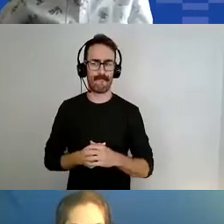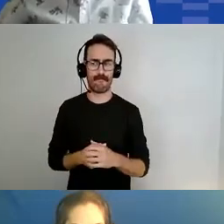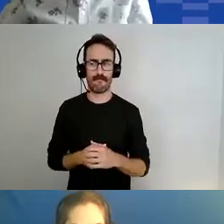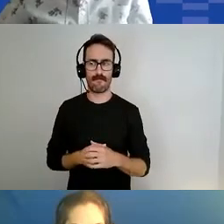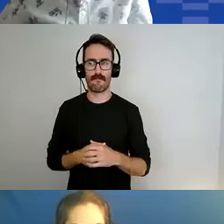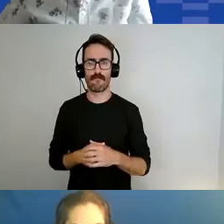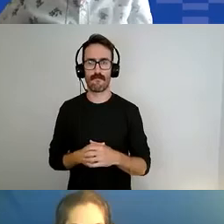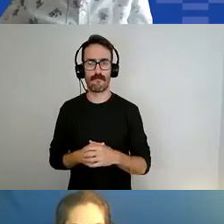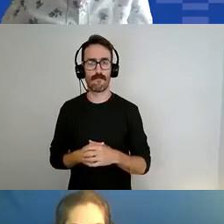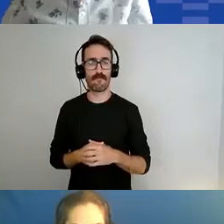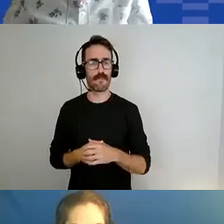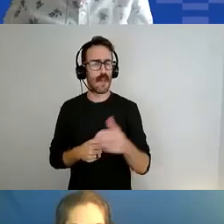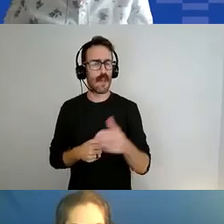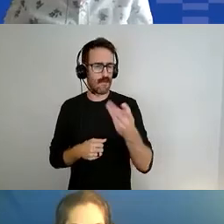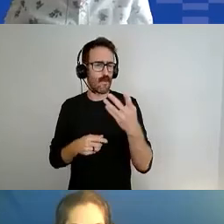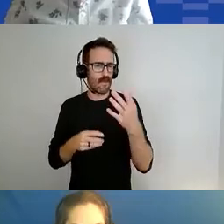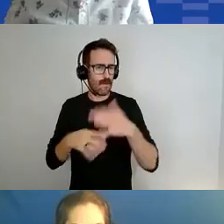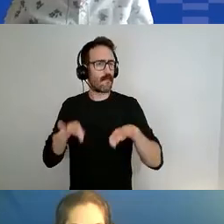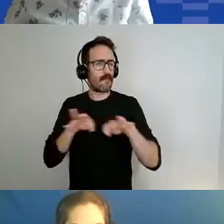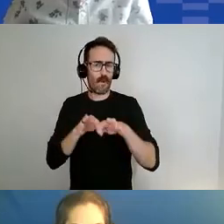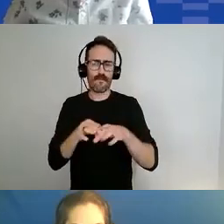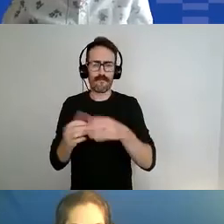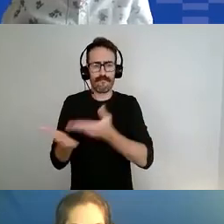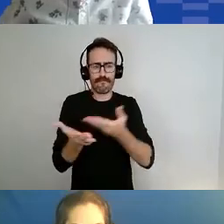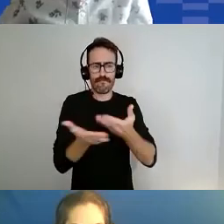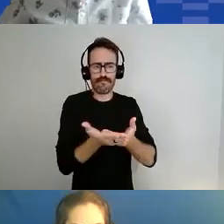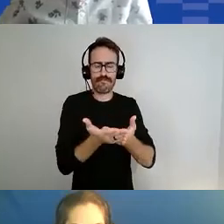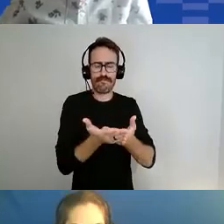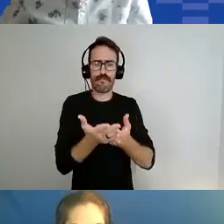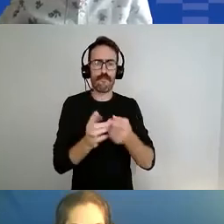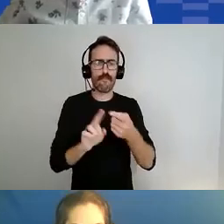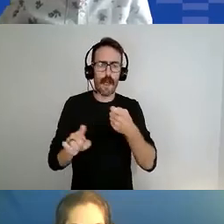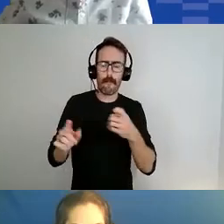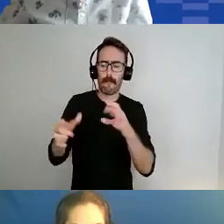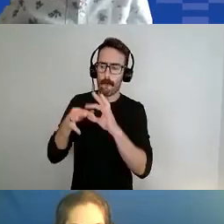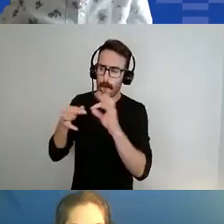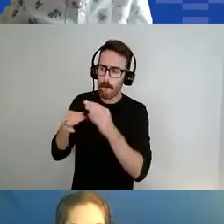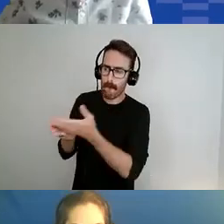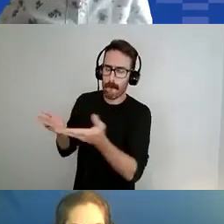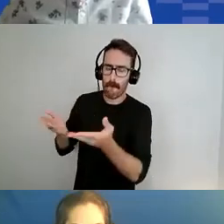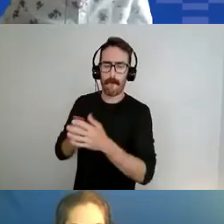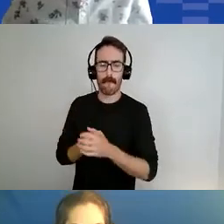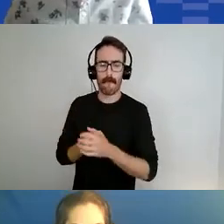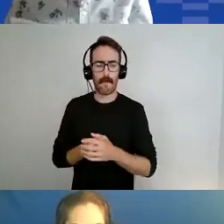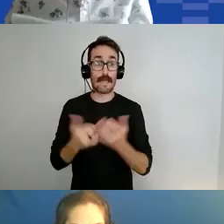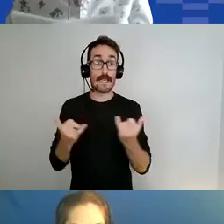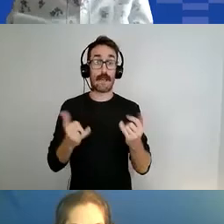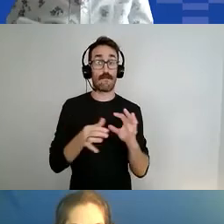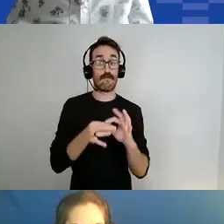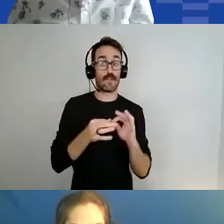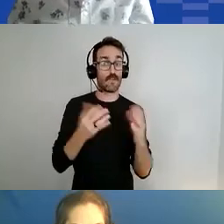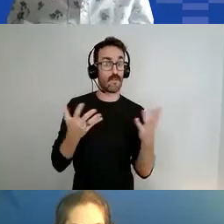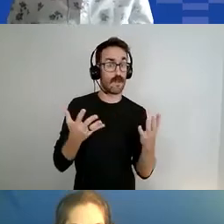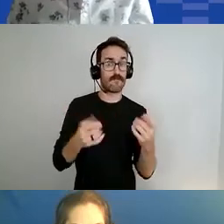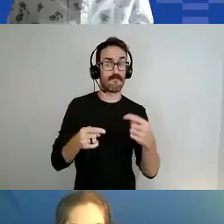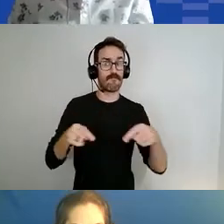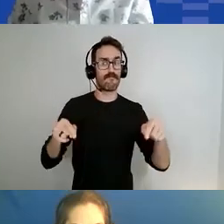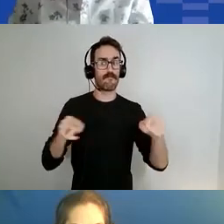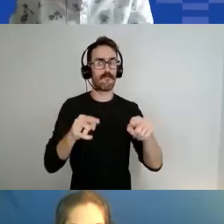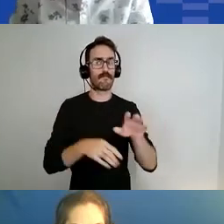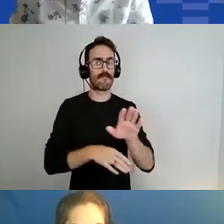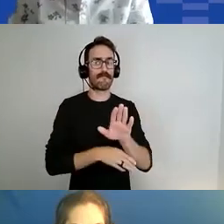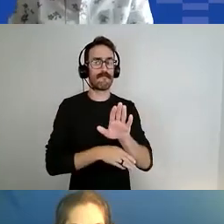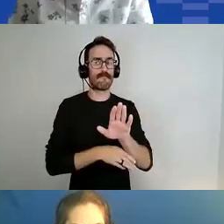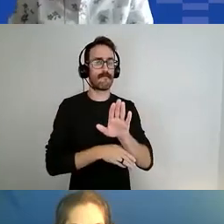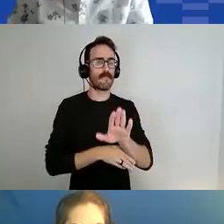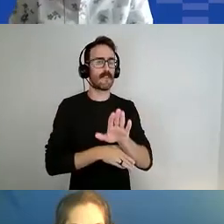So some key takeaways from what we heard, and I'll also mention at this point that Ashley and I are currently working on the